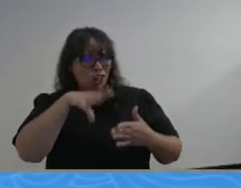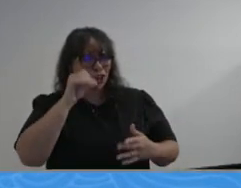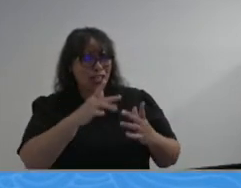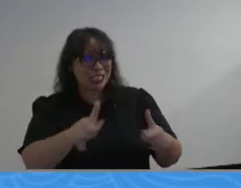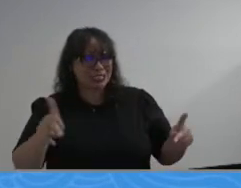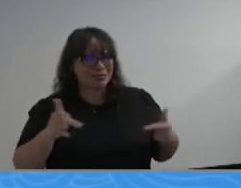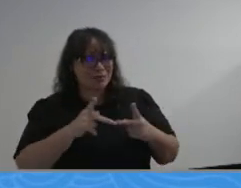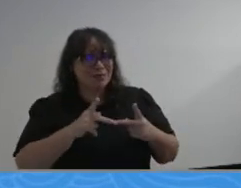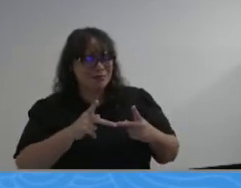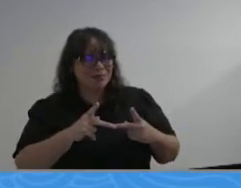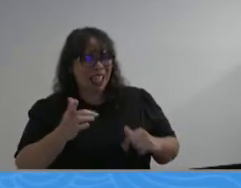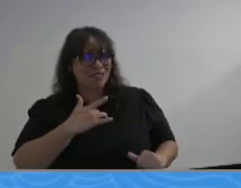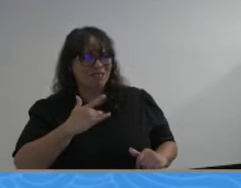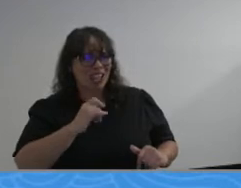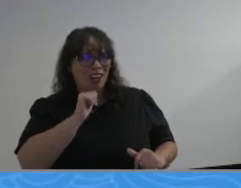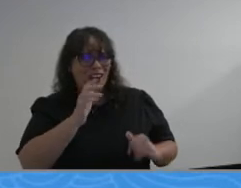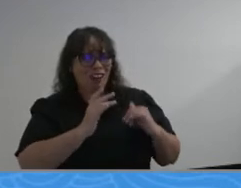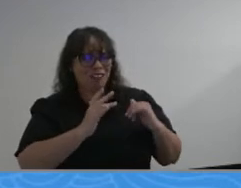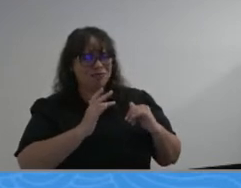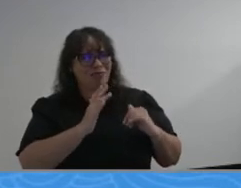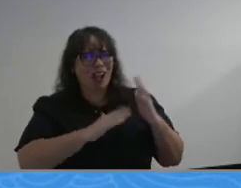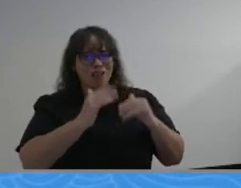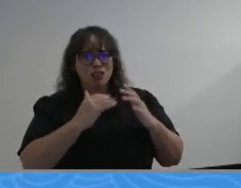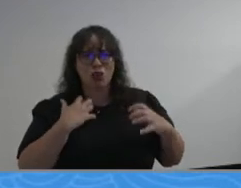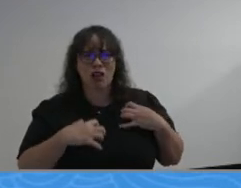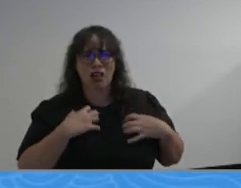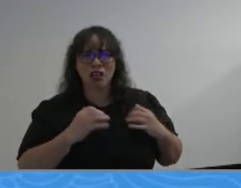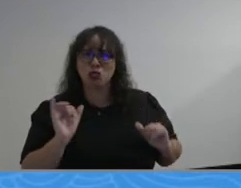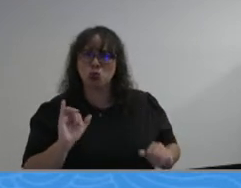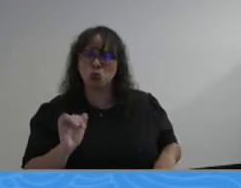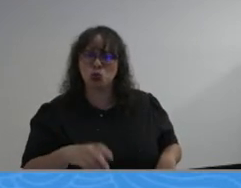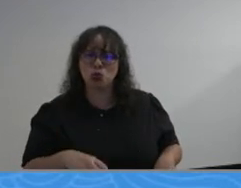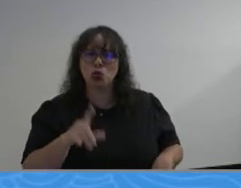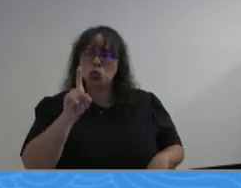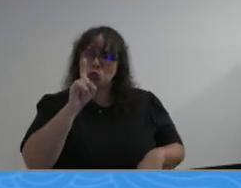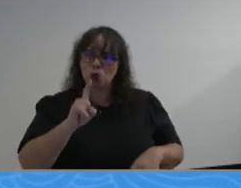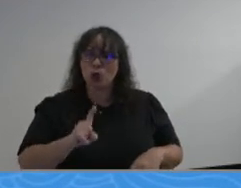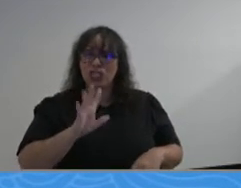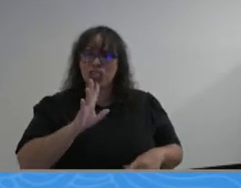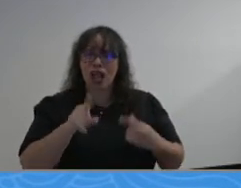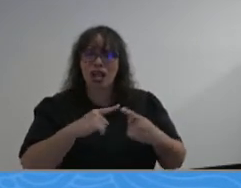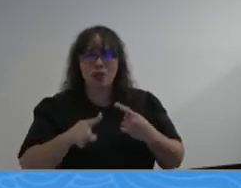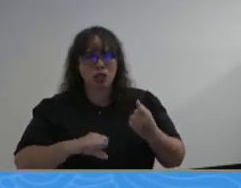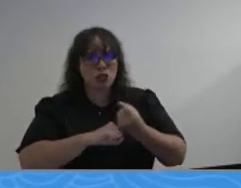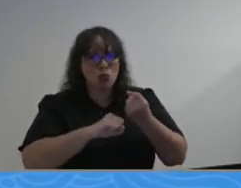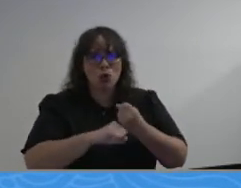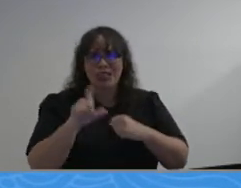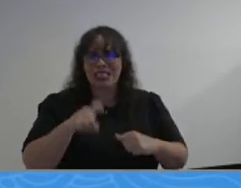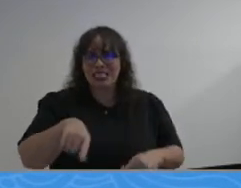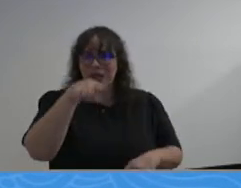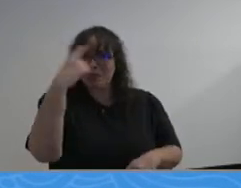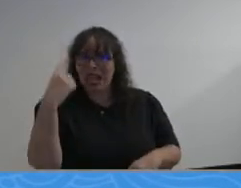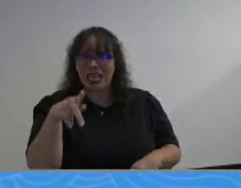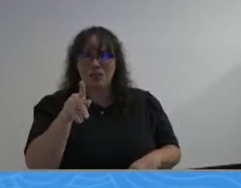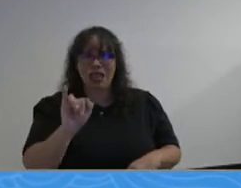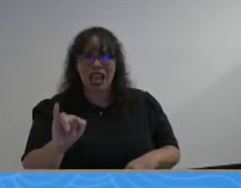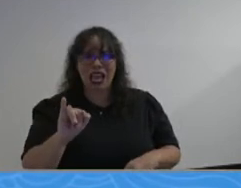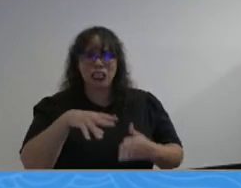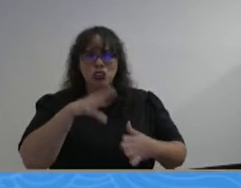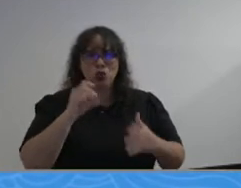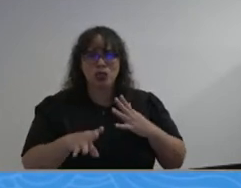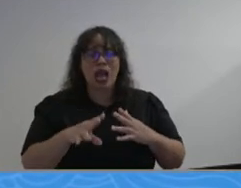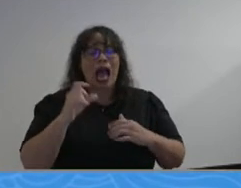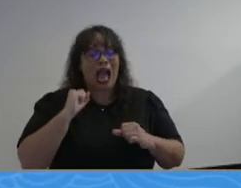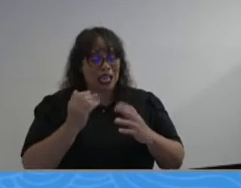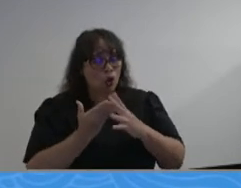So we got to start having some courageous conversation about how we're supporting the needs of Black and PI students. I can go through all kinds of data. It's not good, Long Beach. We